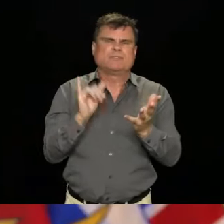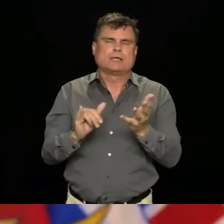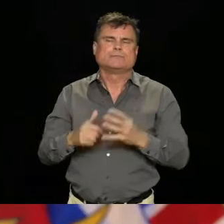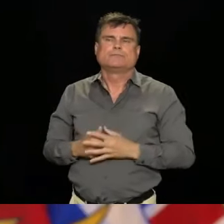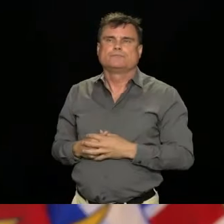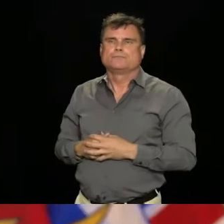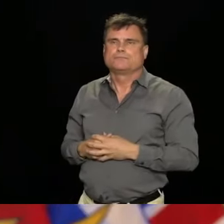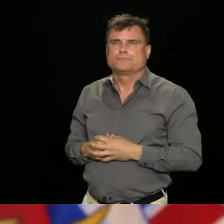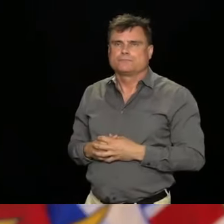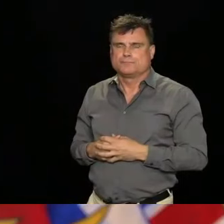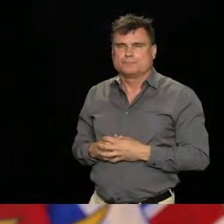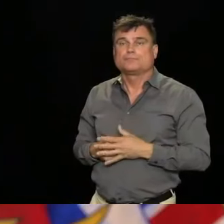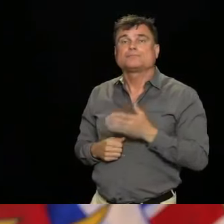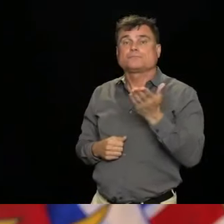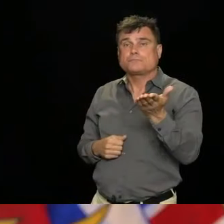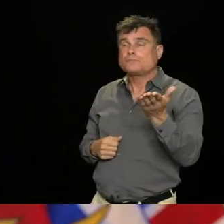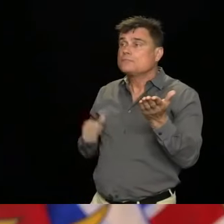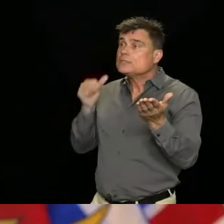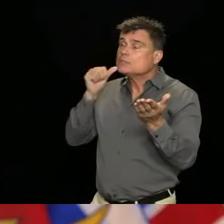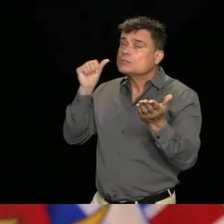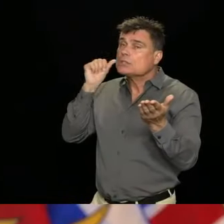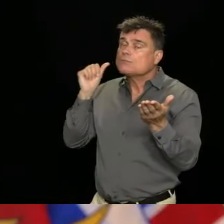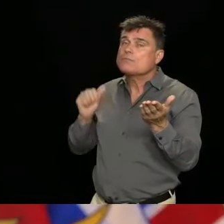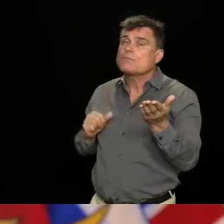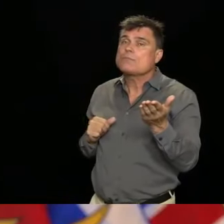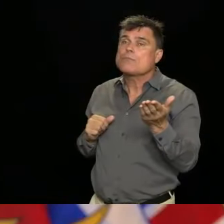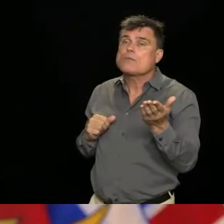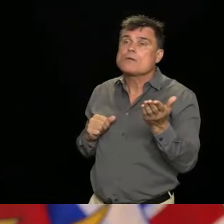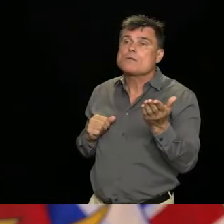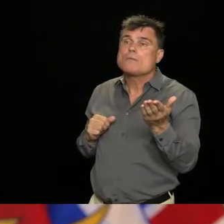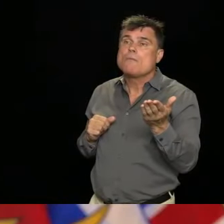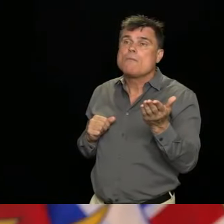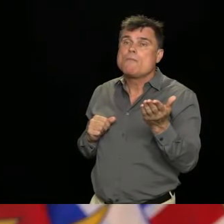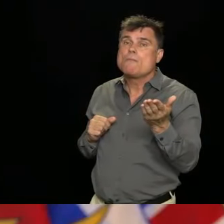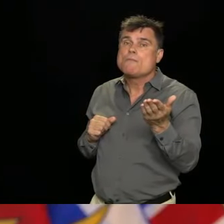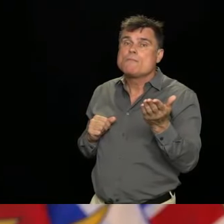One of the things we saw yesterday, Minister, in the